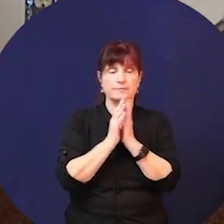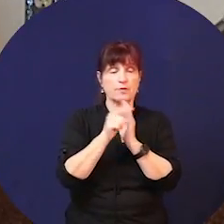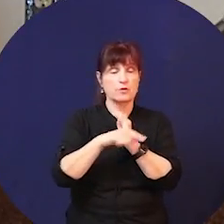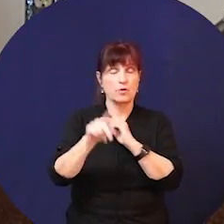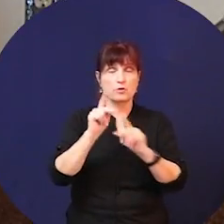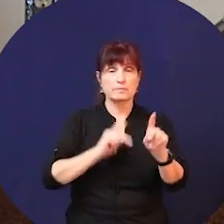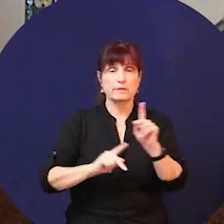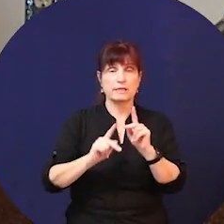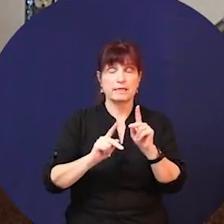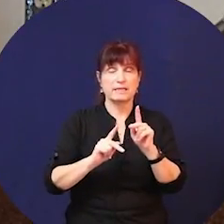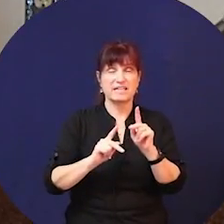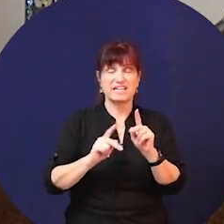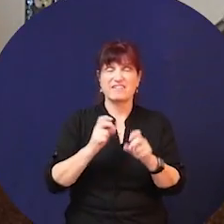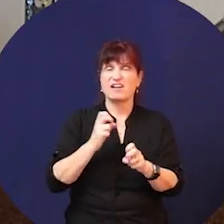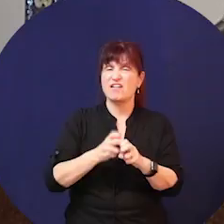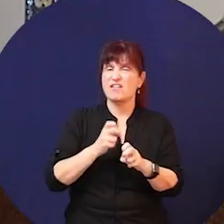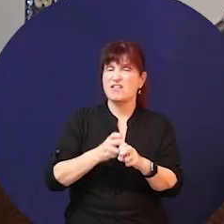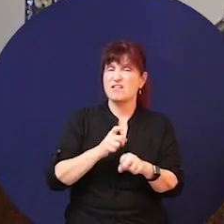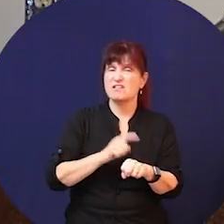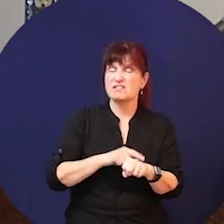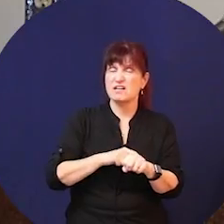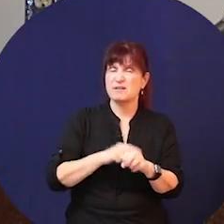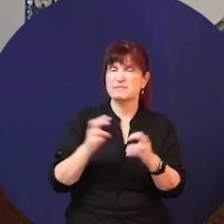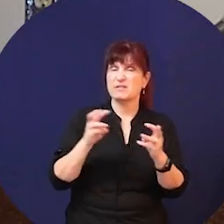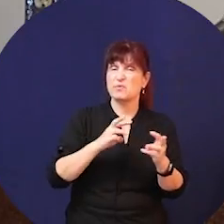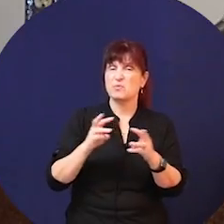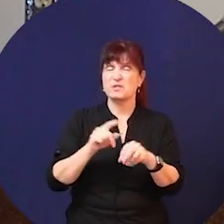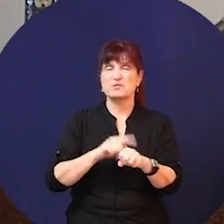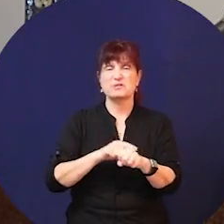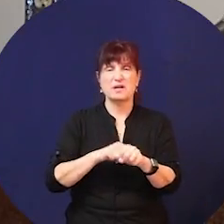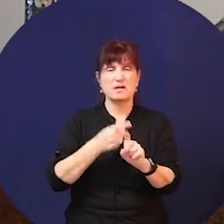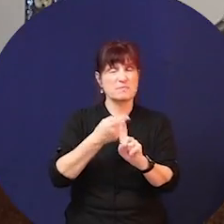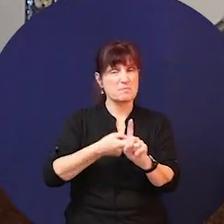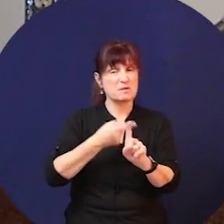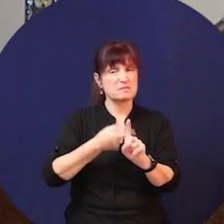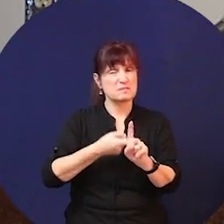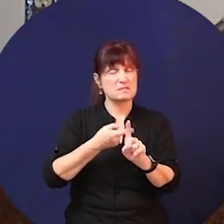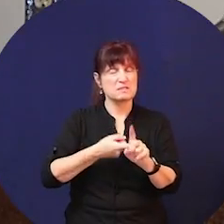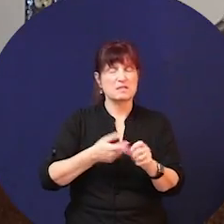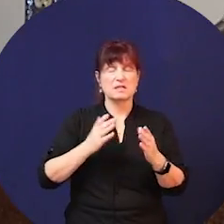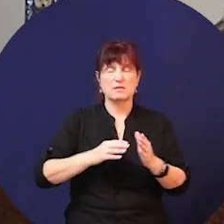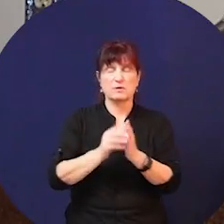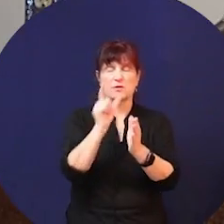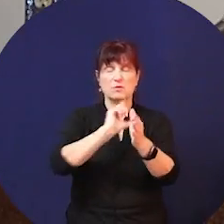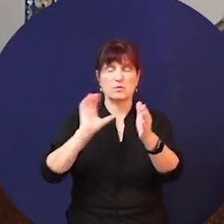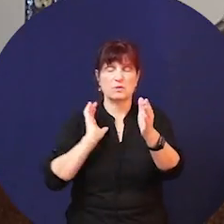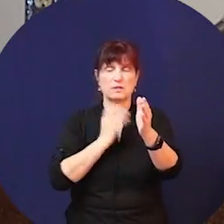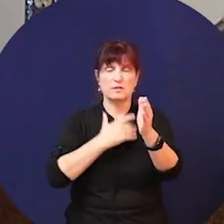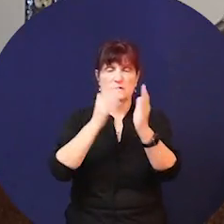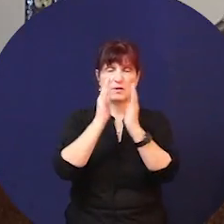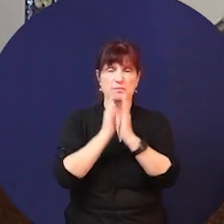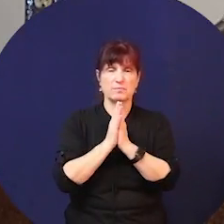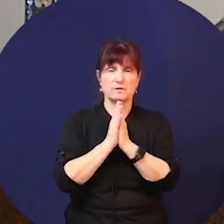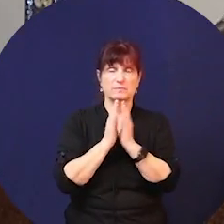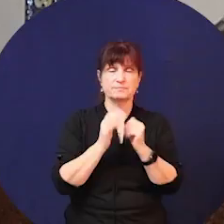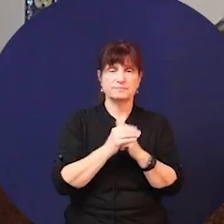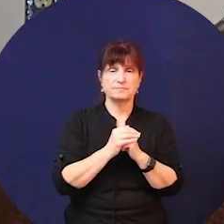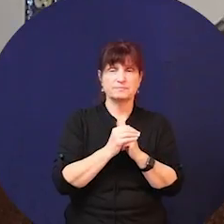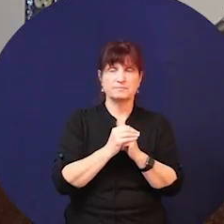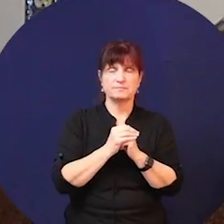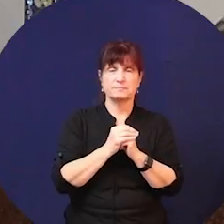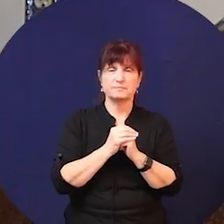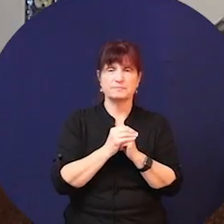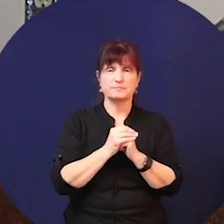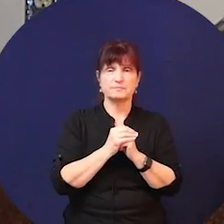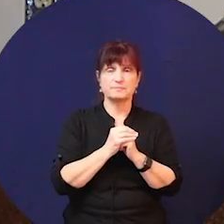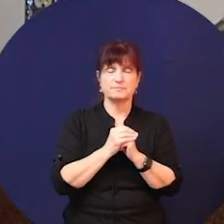refugees, migrants, and asylum seekers, that they may hear the good news of the power of God proclaimed in their midst,